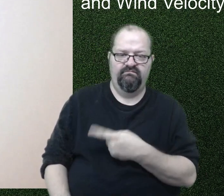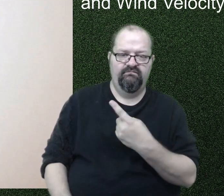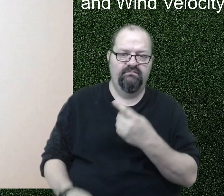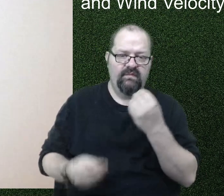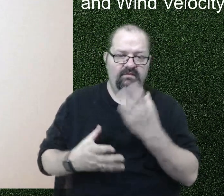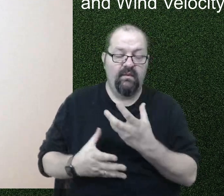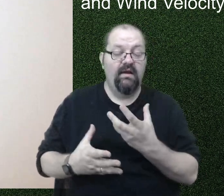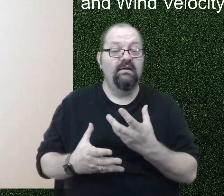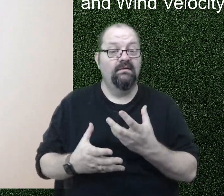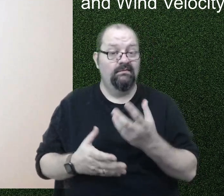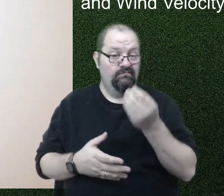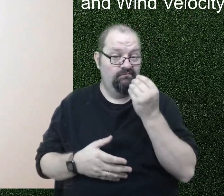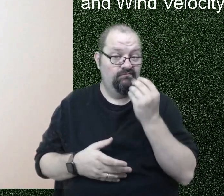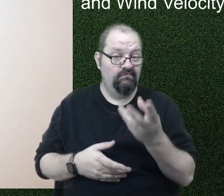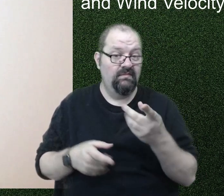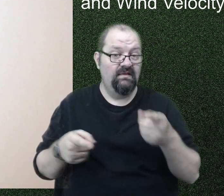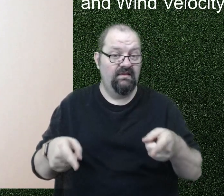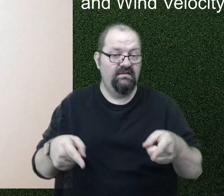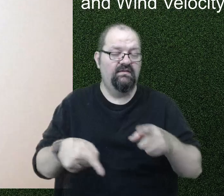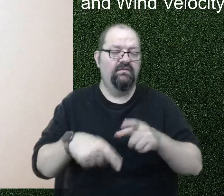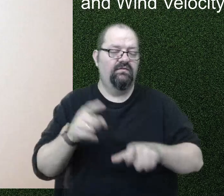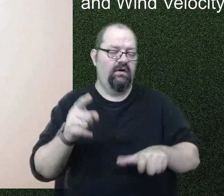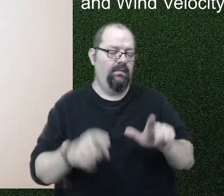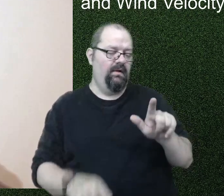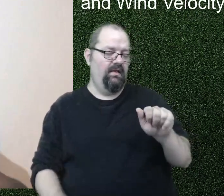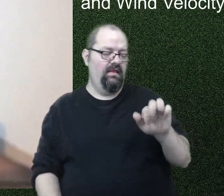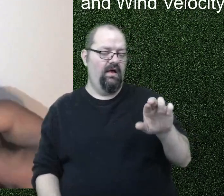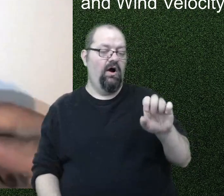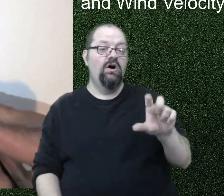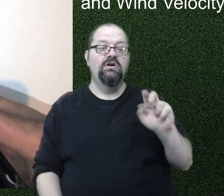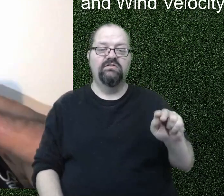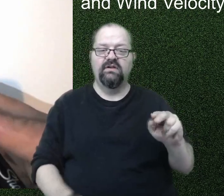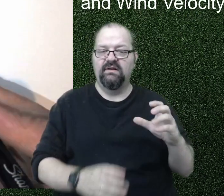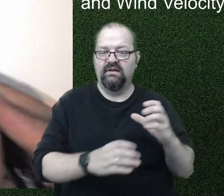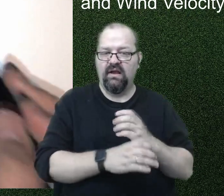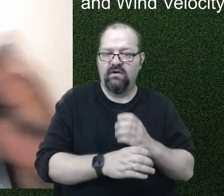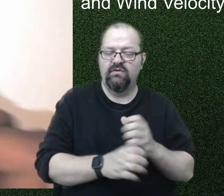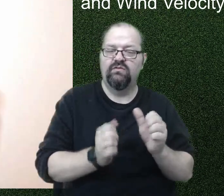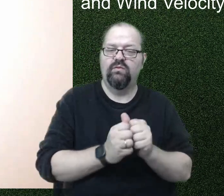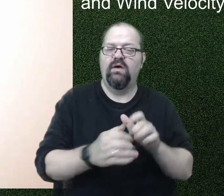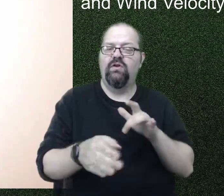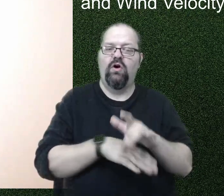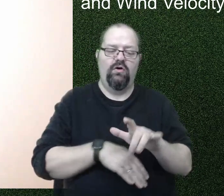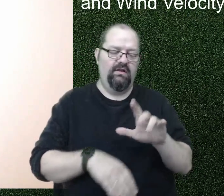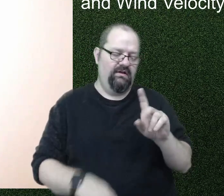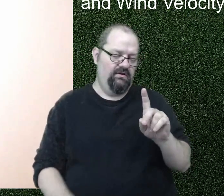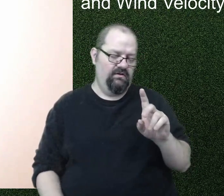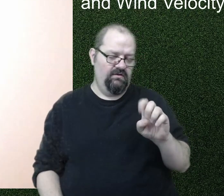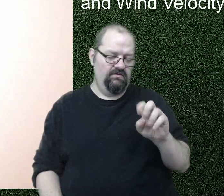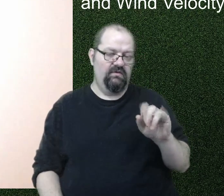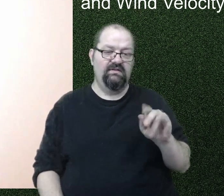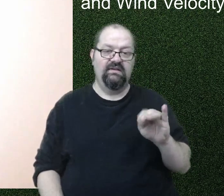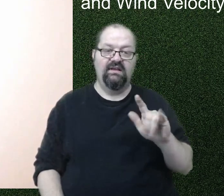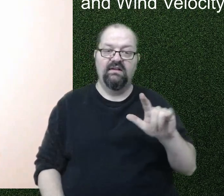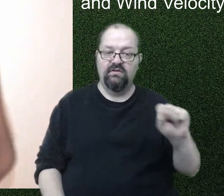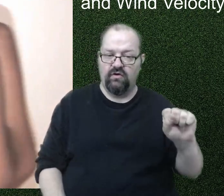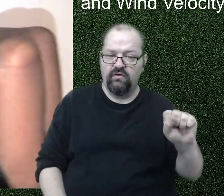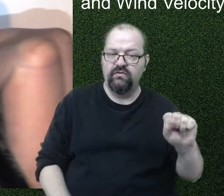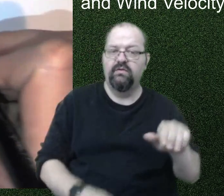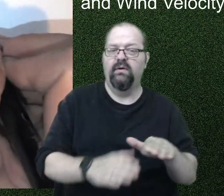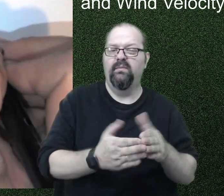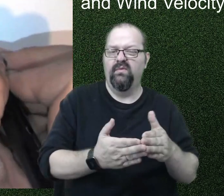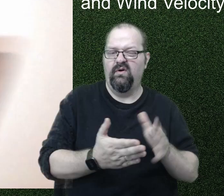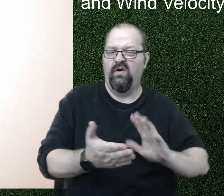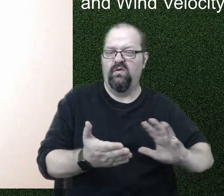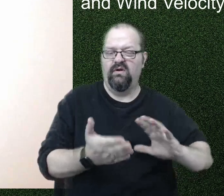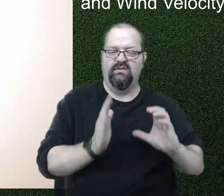want you to know this is taken from the Larson Calculus with Early Transcendentals book at the 9th edition, and it was originally in